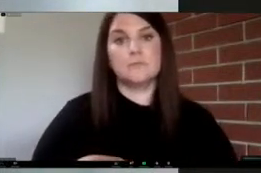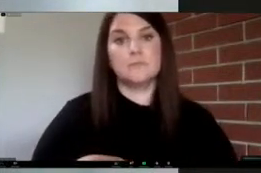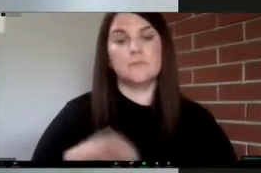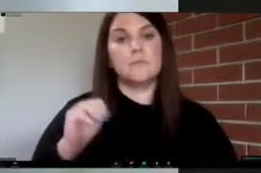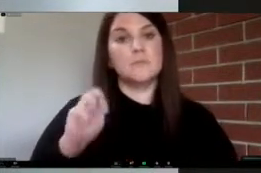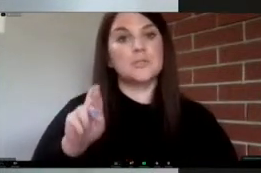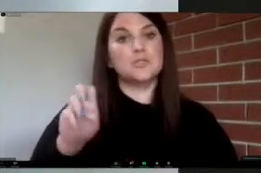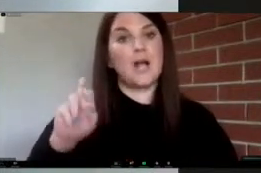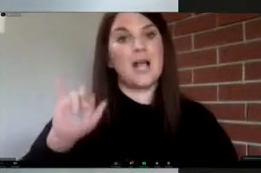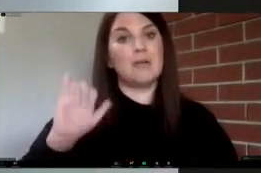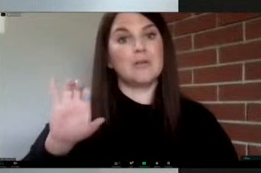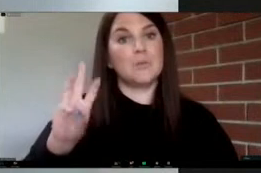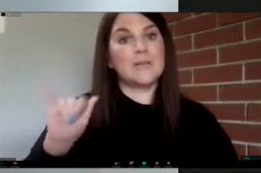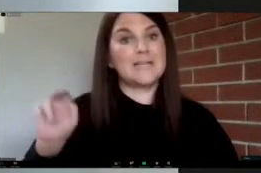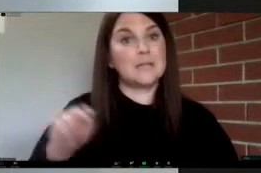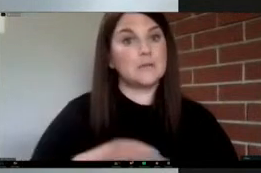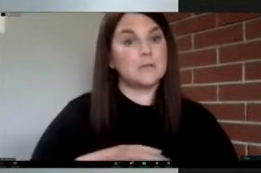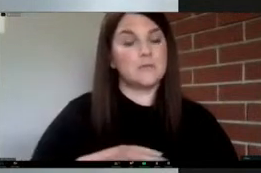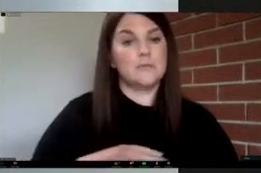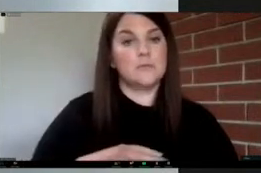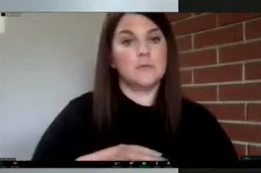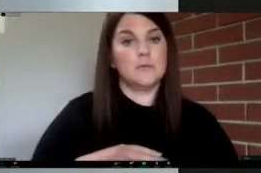Mr. Eric Nguyen.